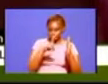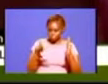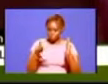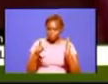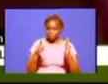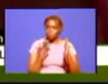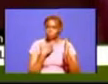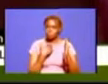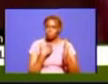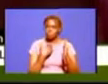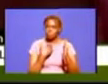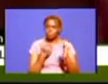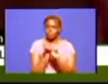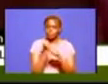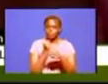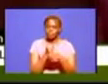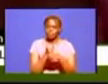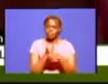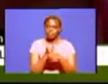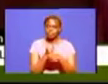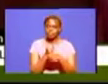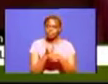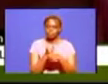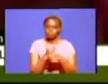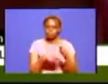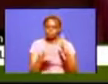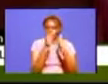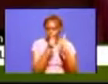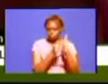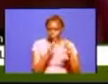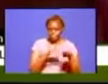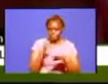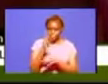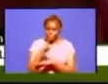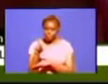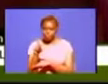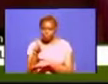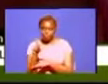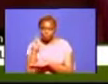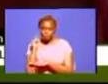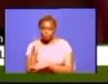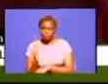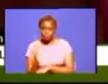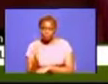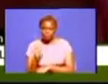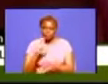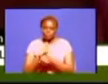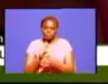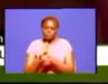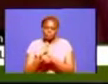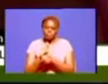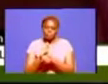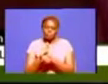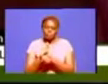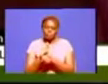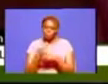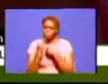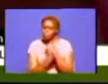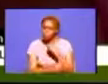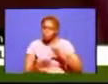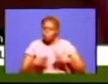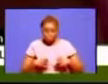to make some contributions towards it. Mr. Speaker, the majority of low-income Kenyans